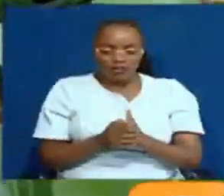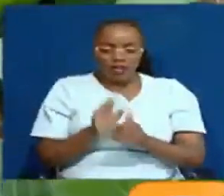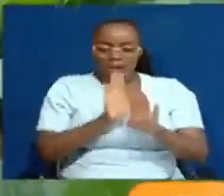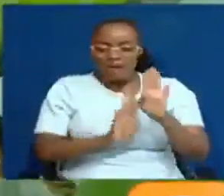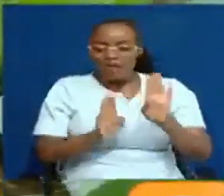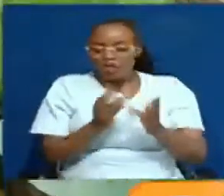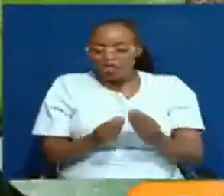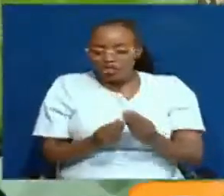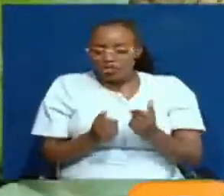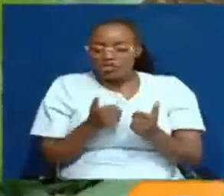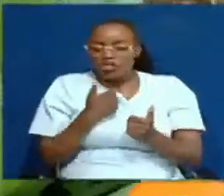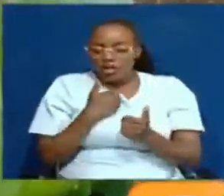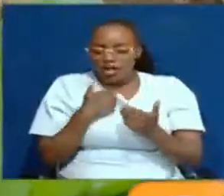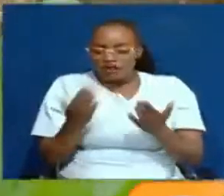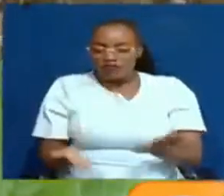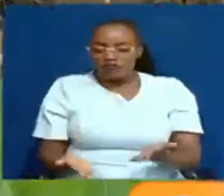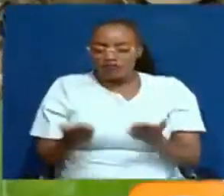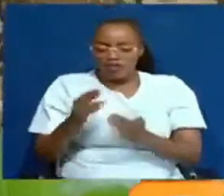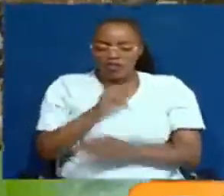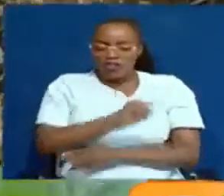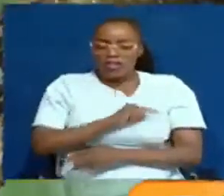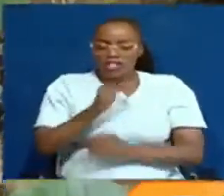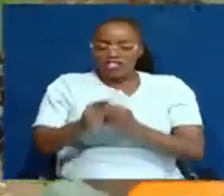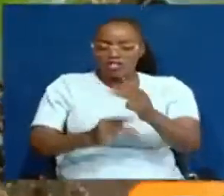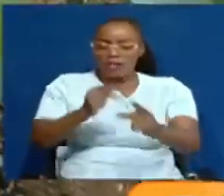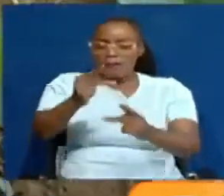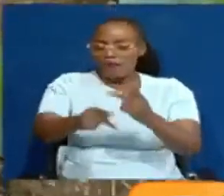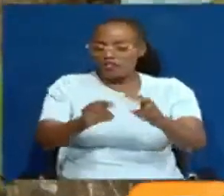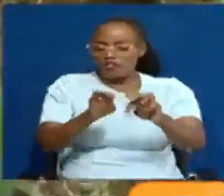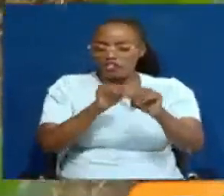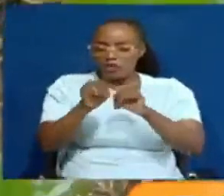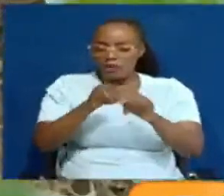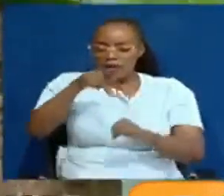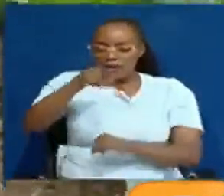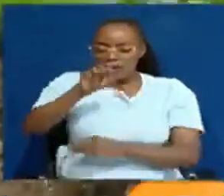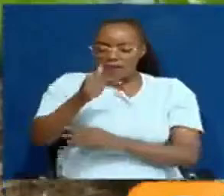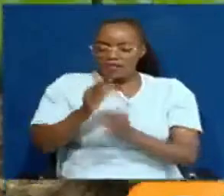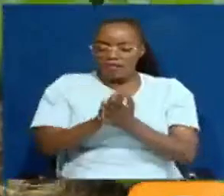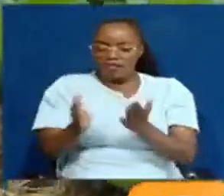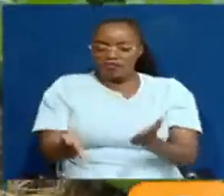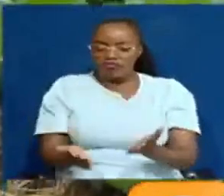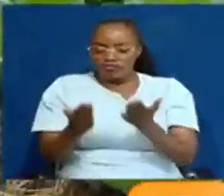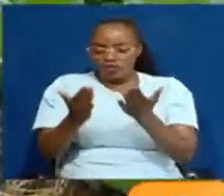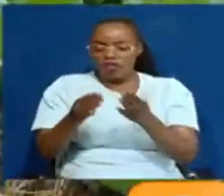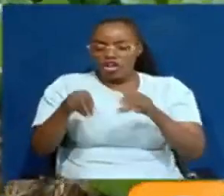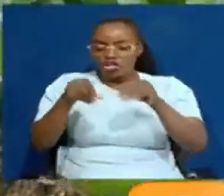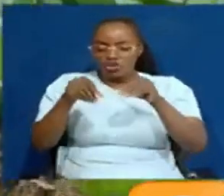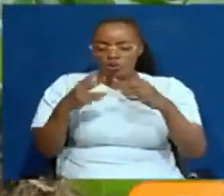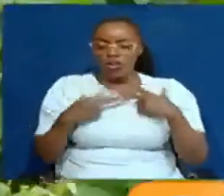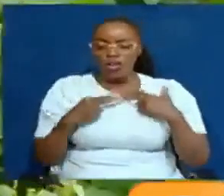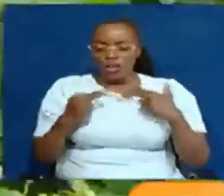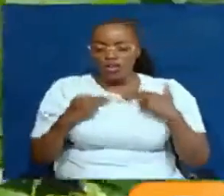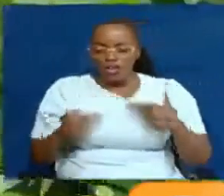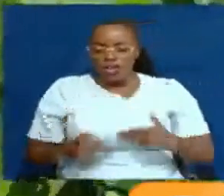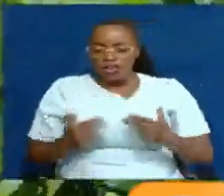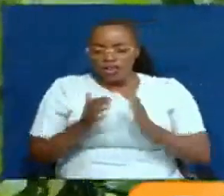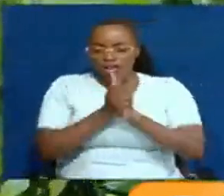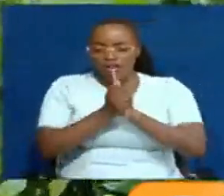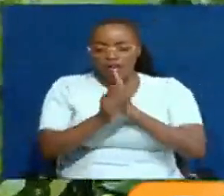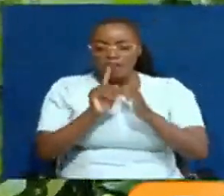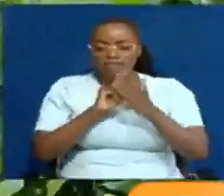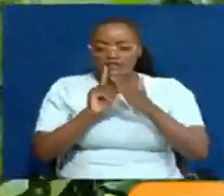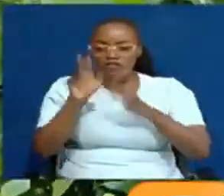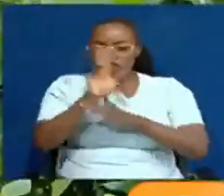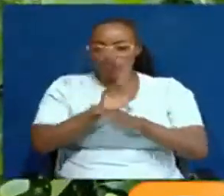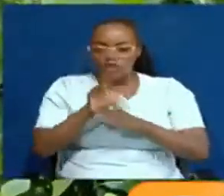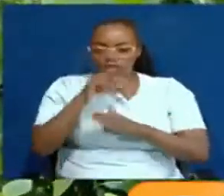Biological solutions also harness nature's processes to manage pests and enhance soil health. Experts say by using